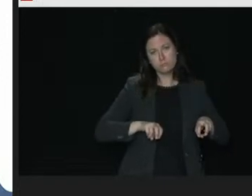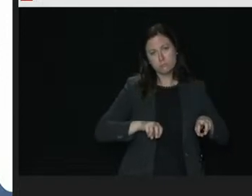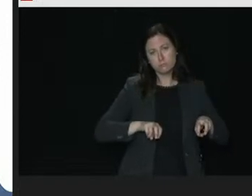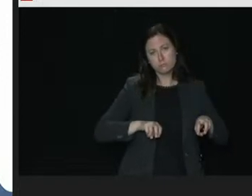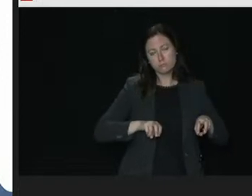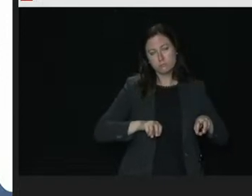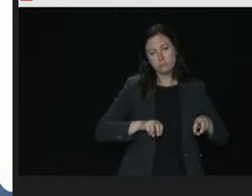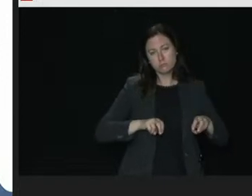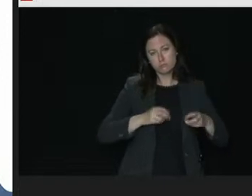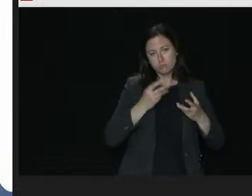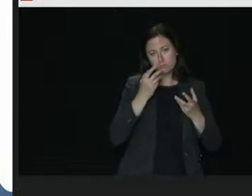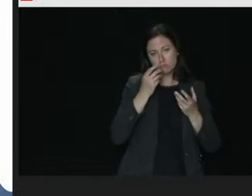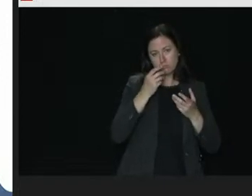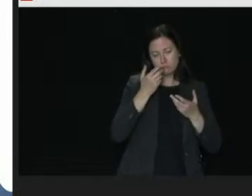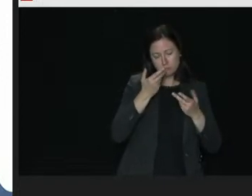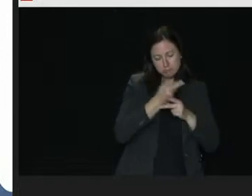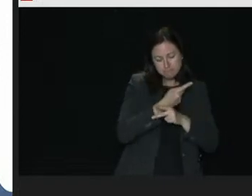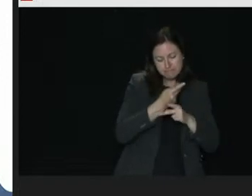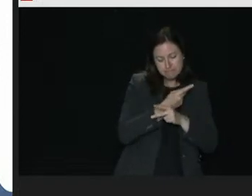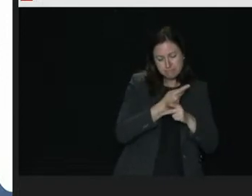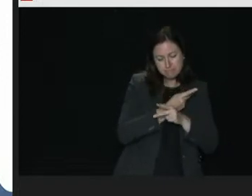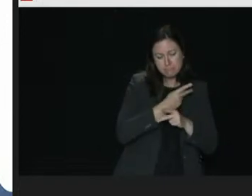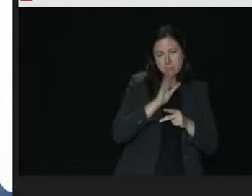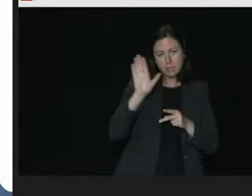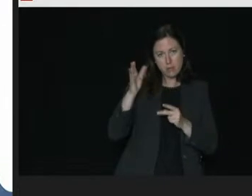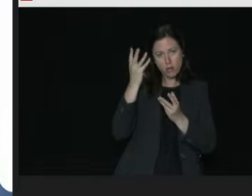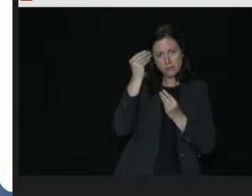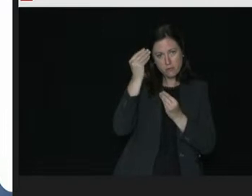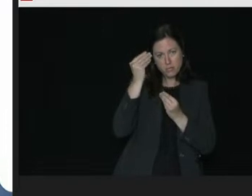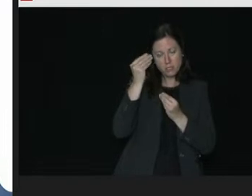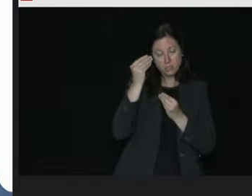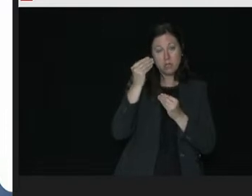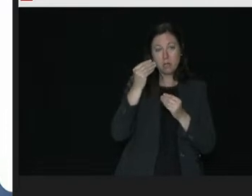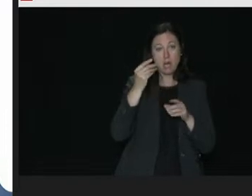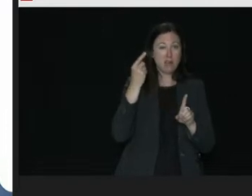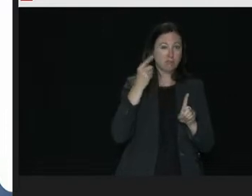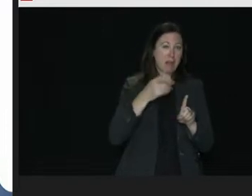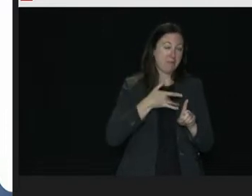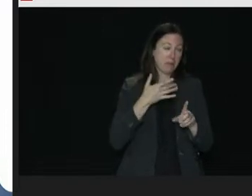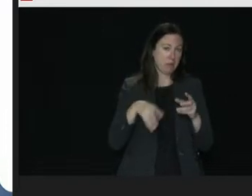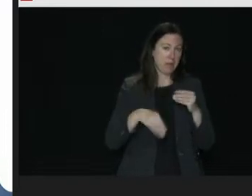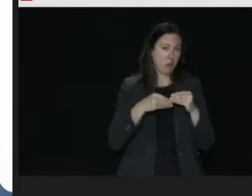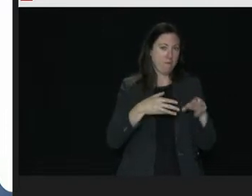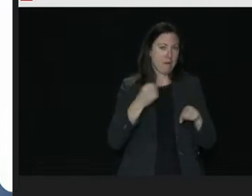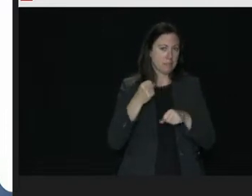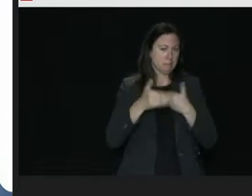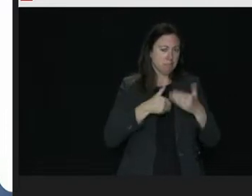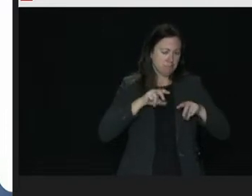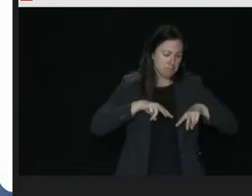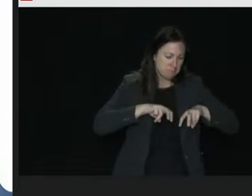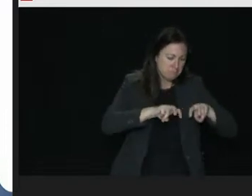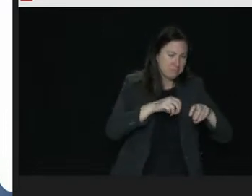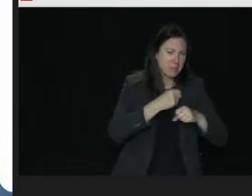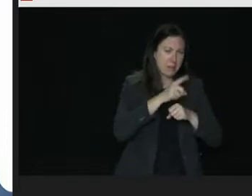processing that information, and they're doing so expeditiously, I would add.